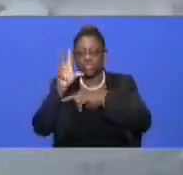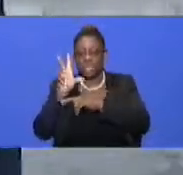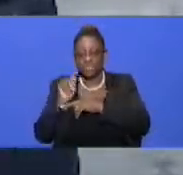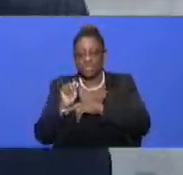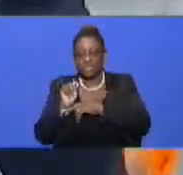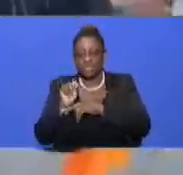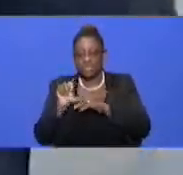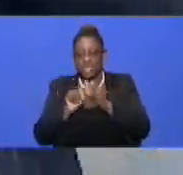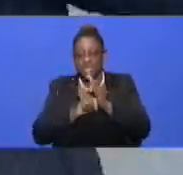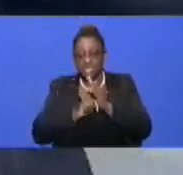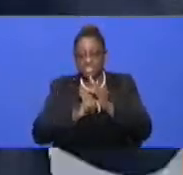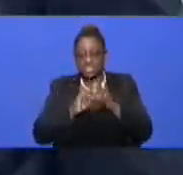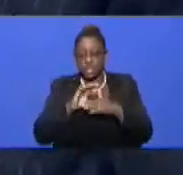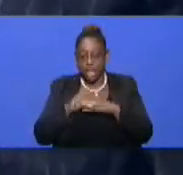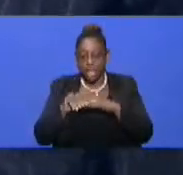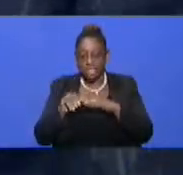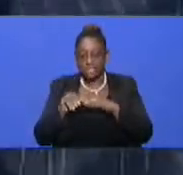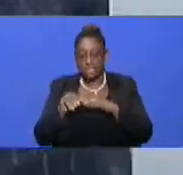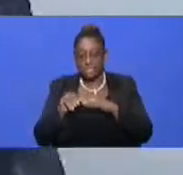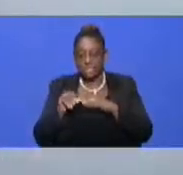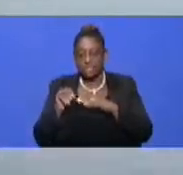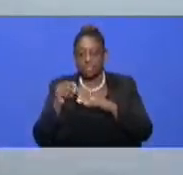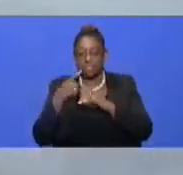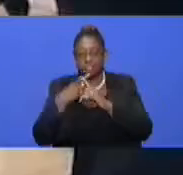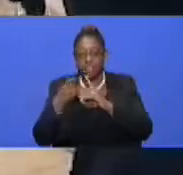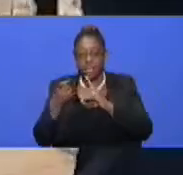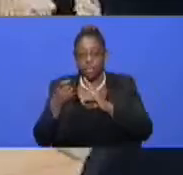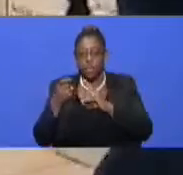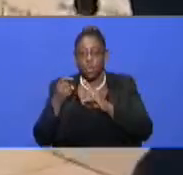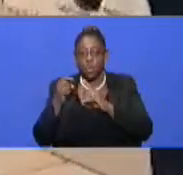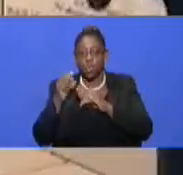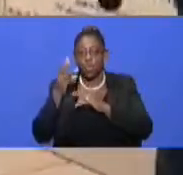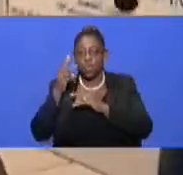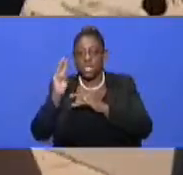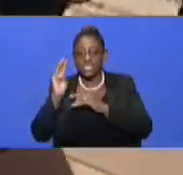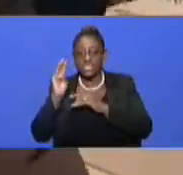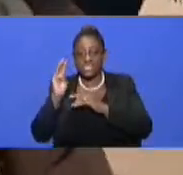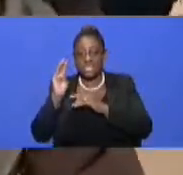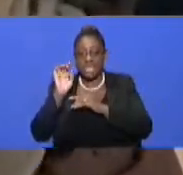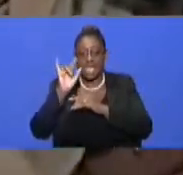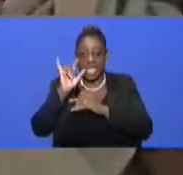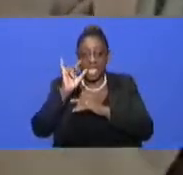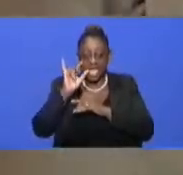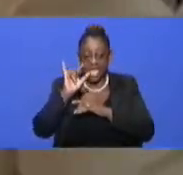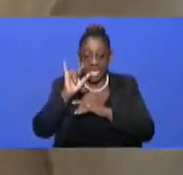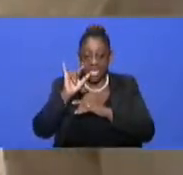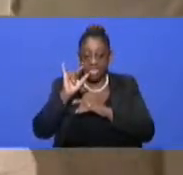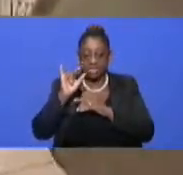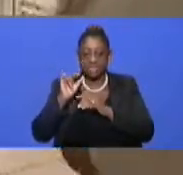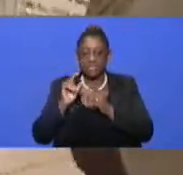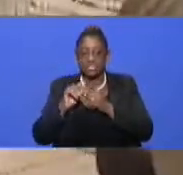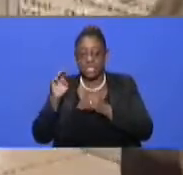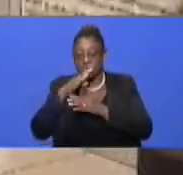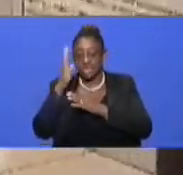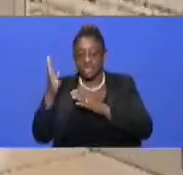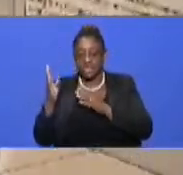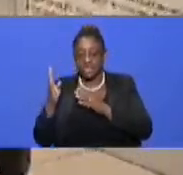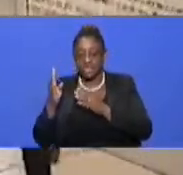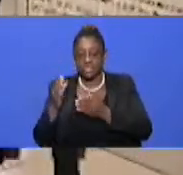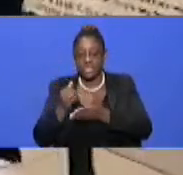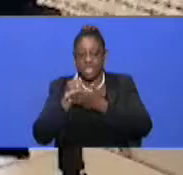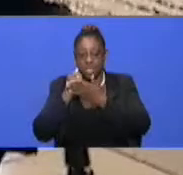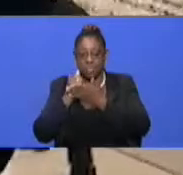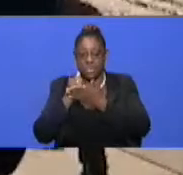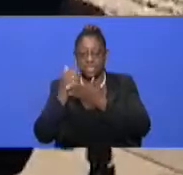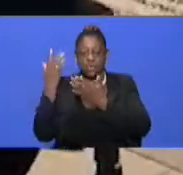$300,000 to $400,000 from Western Air to address limited spacing at the current facility, and that is only waiting to